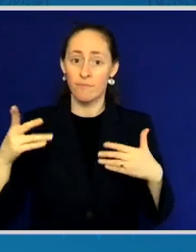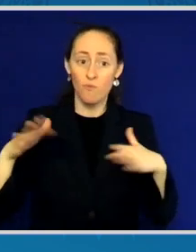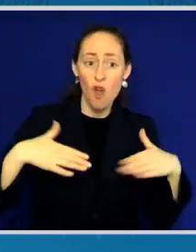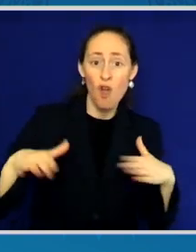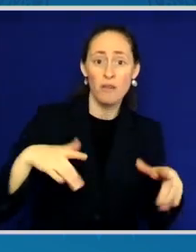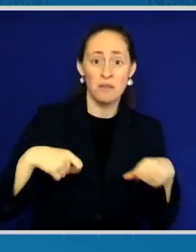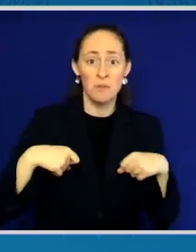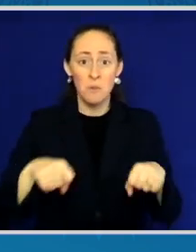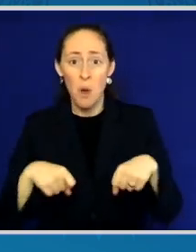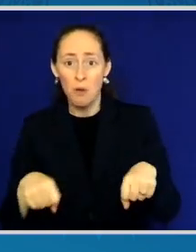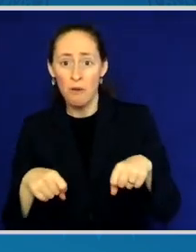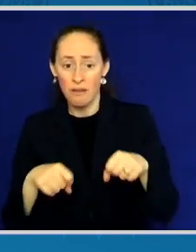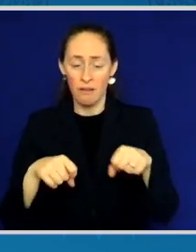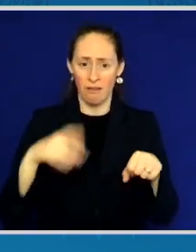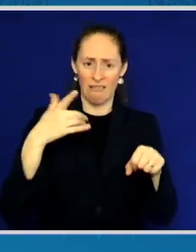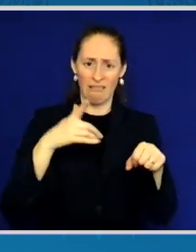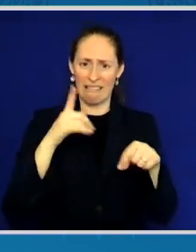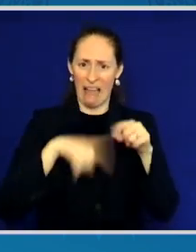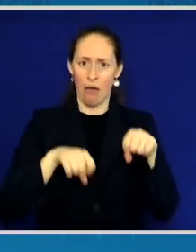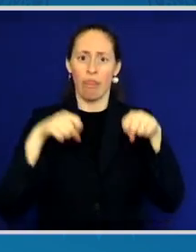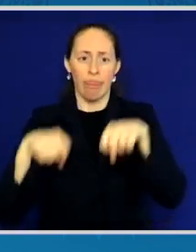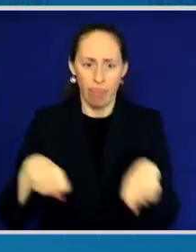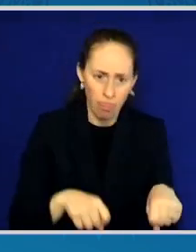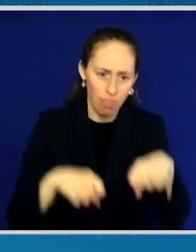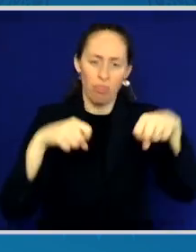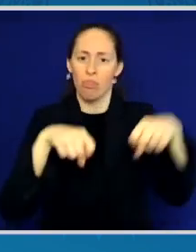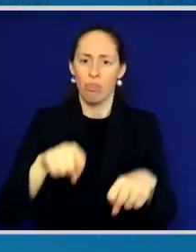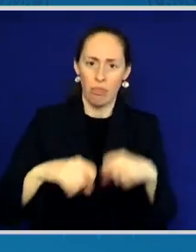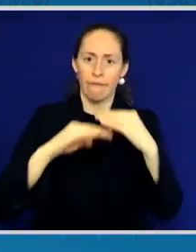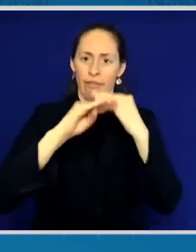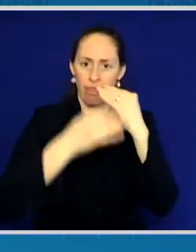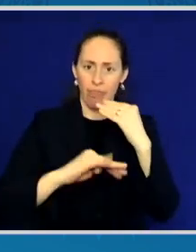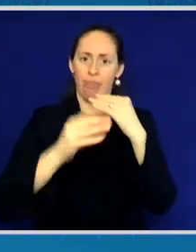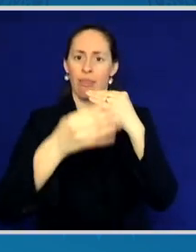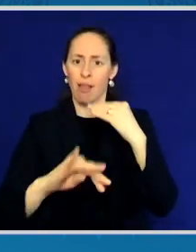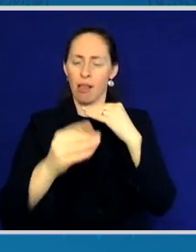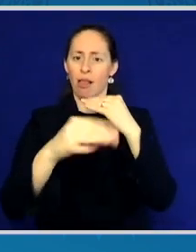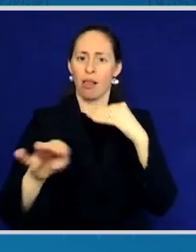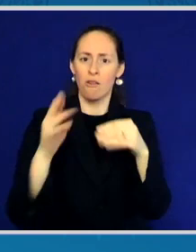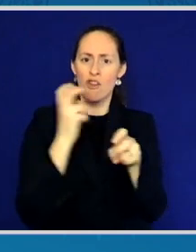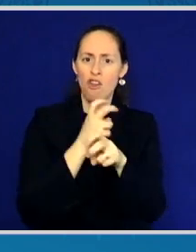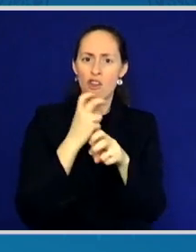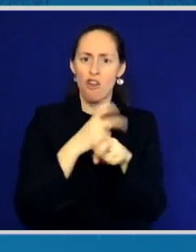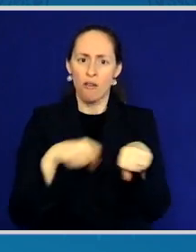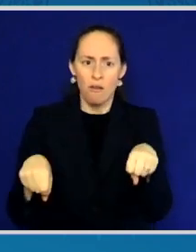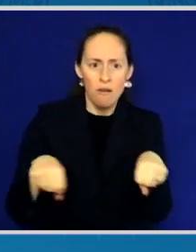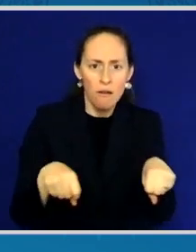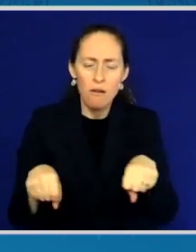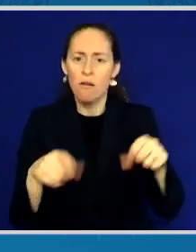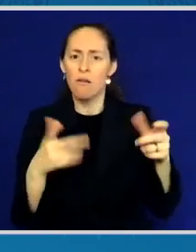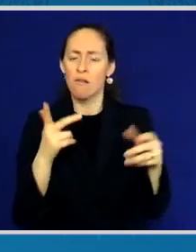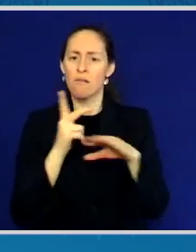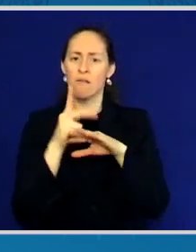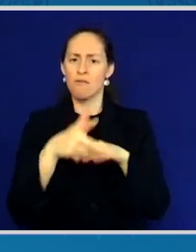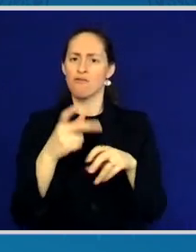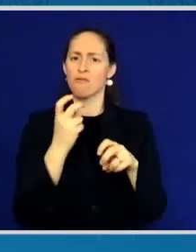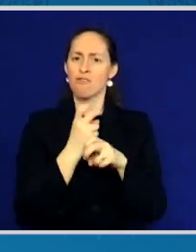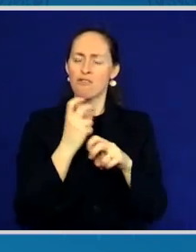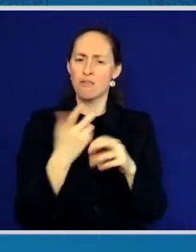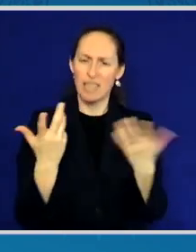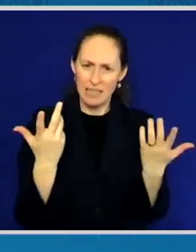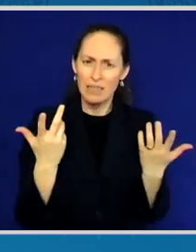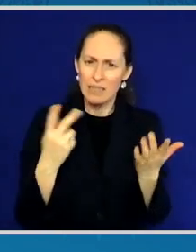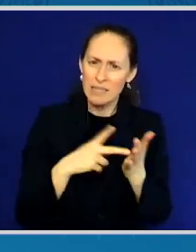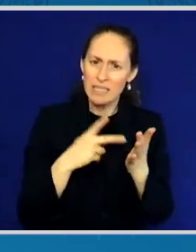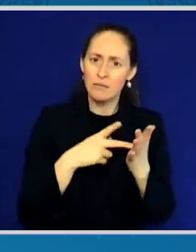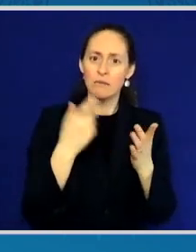the sidewalks are uneven or falling apart, and she's got a child in a stroller and a toddler, well, that's going to mean that will take at